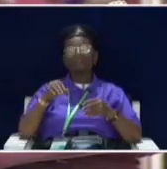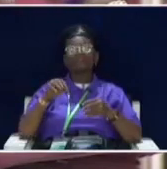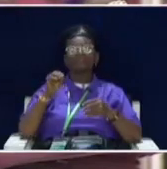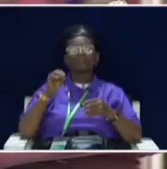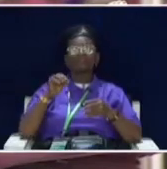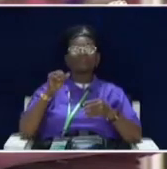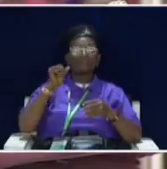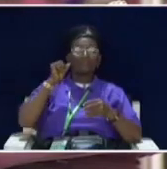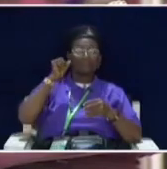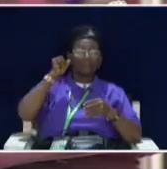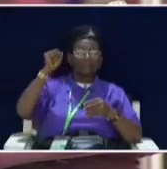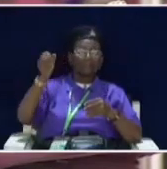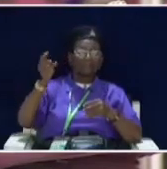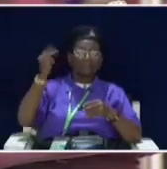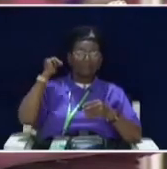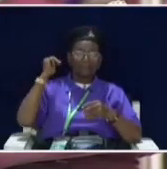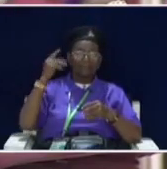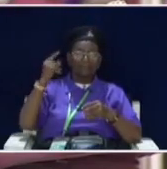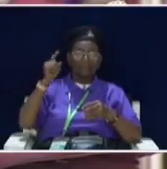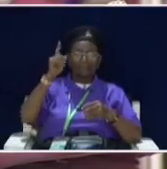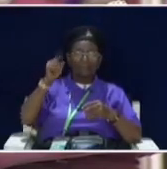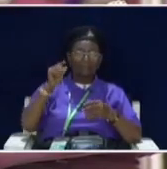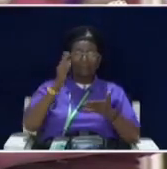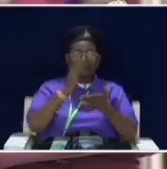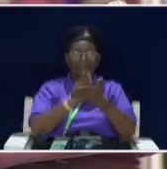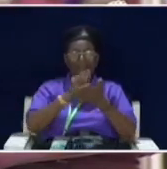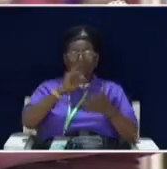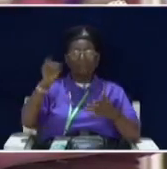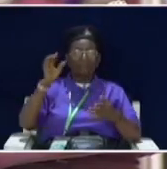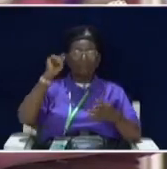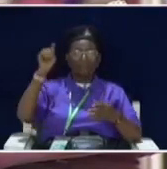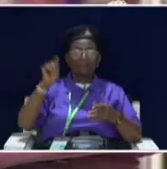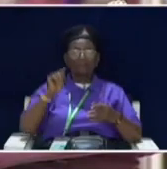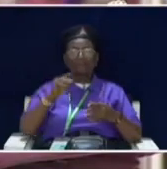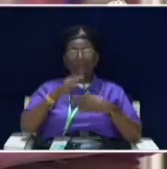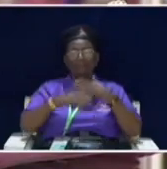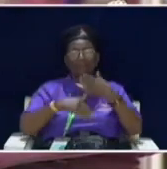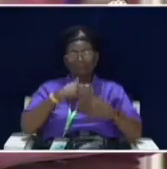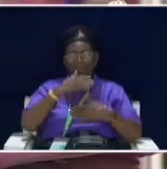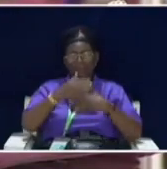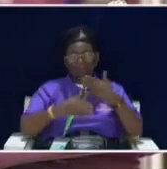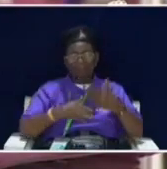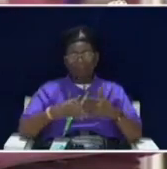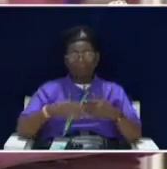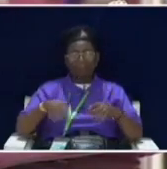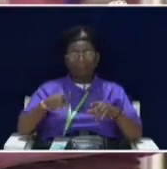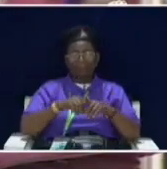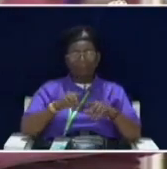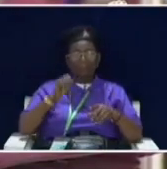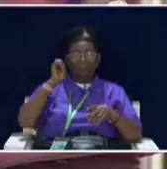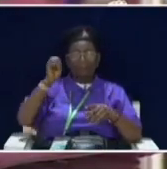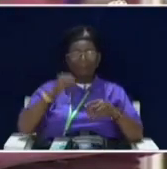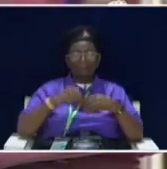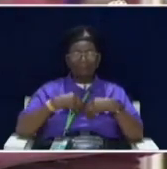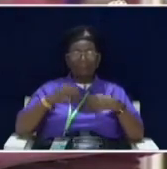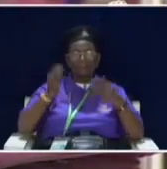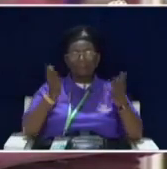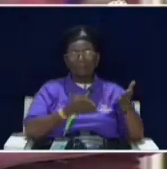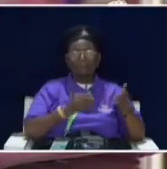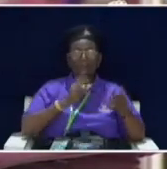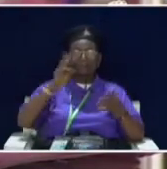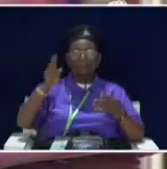stopping his progress. And so he has brought her for